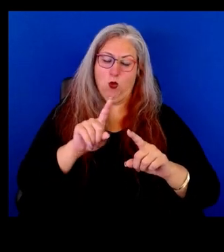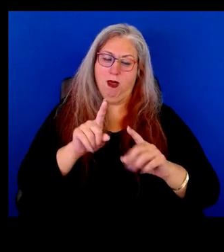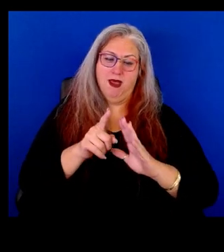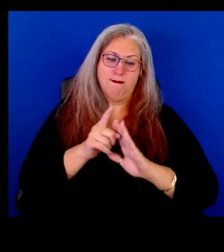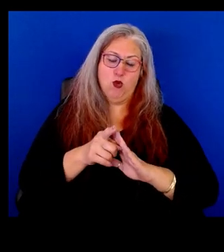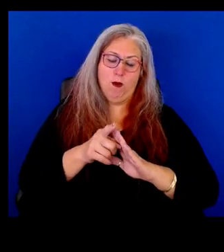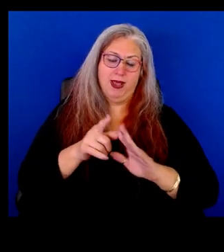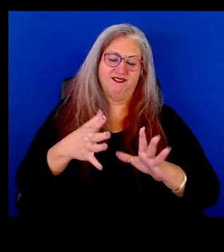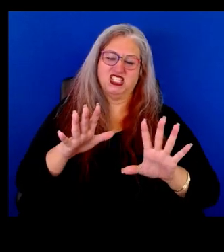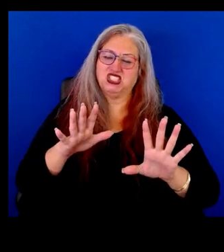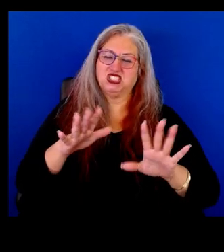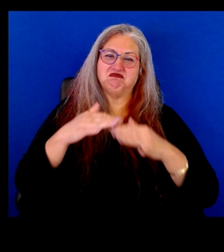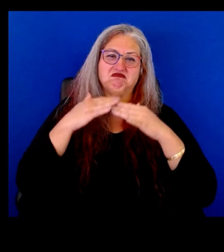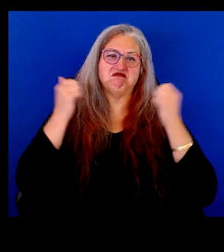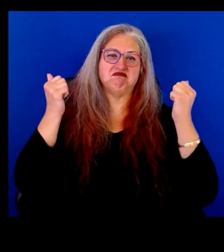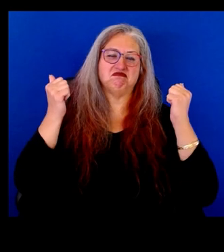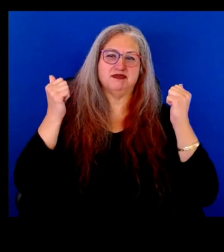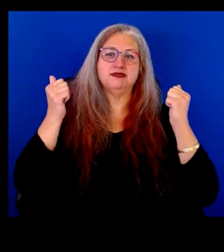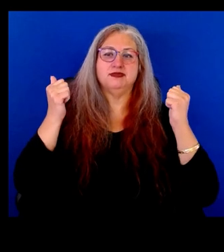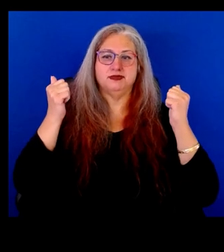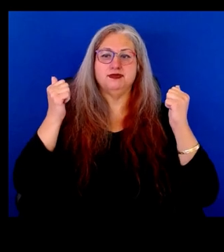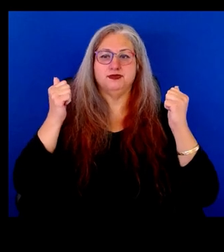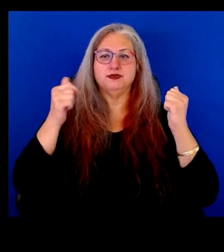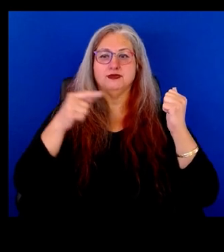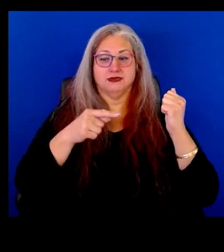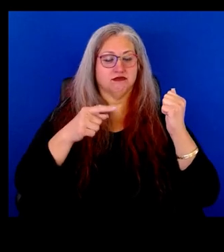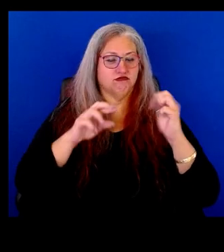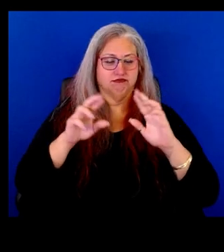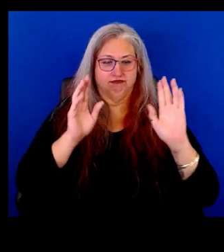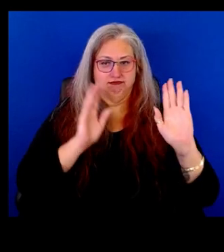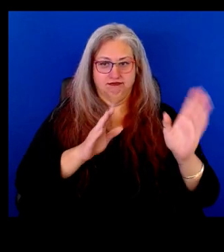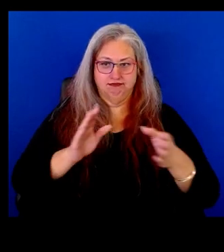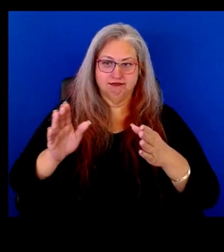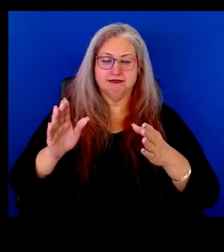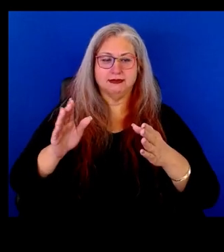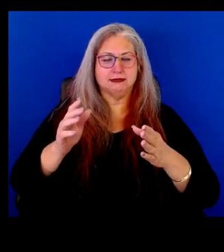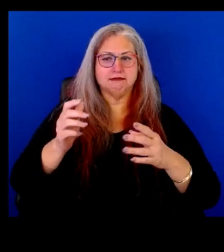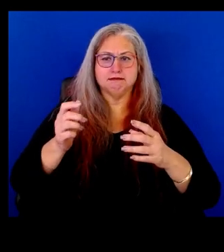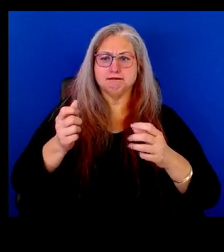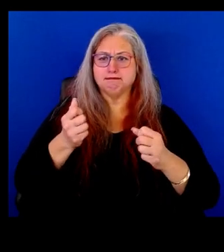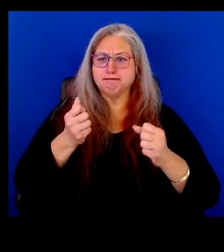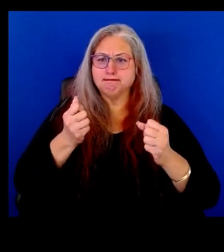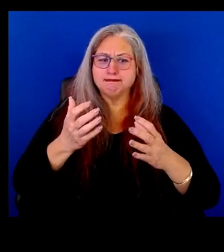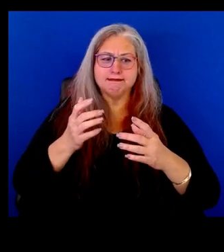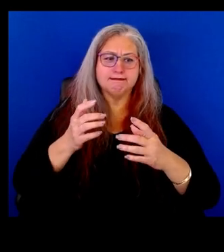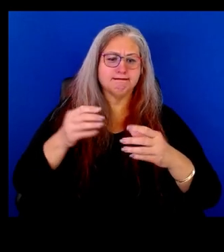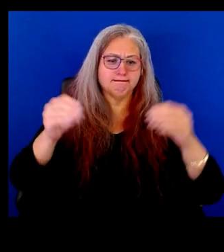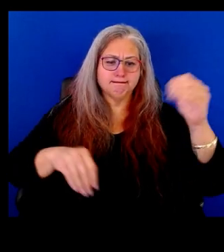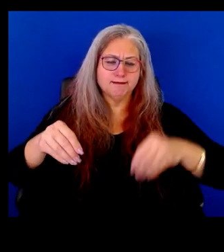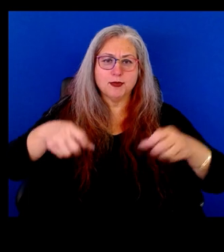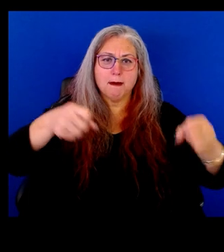breaking moment for her. And she had prepared a number of